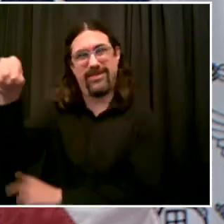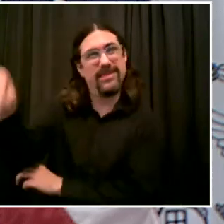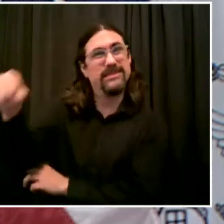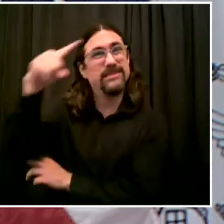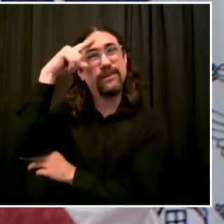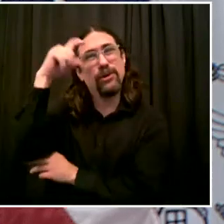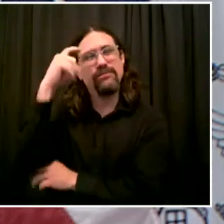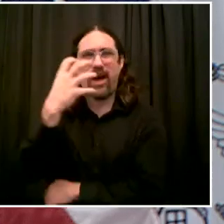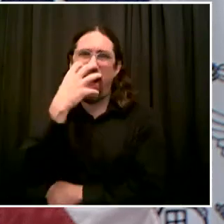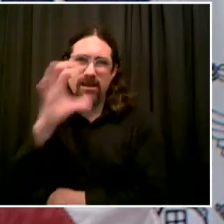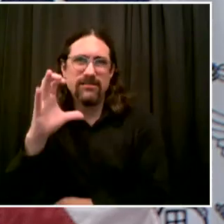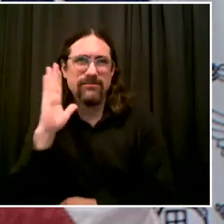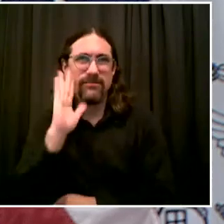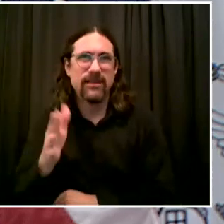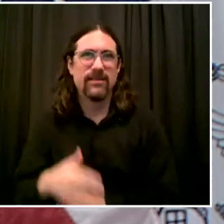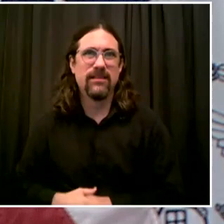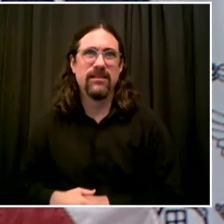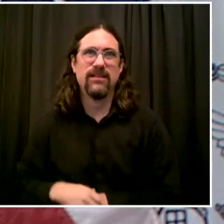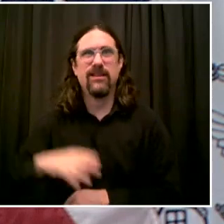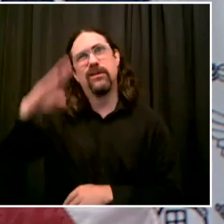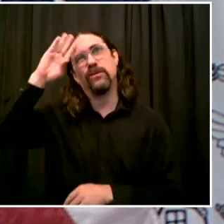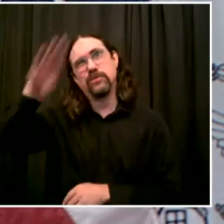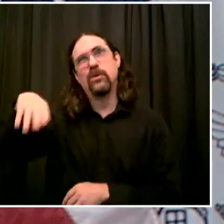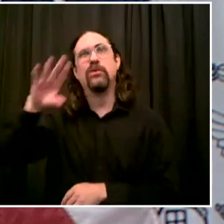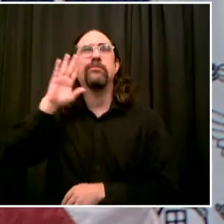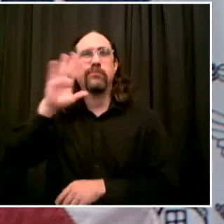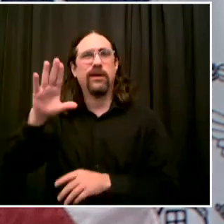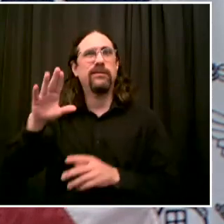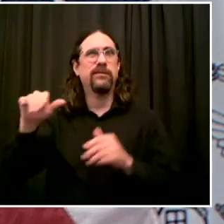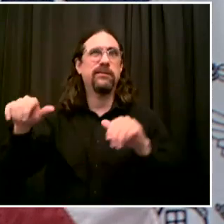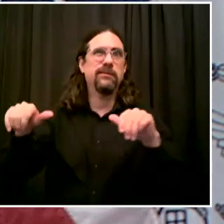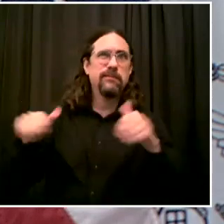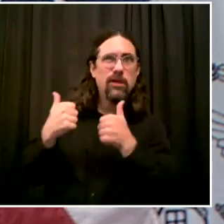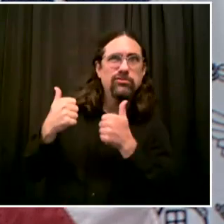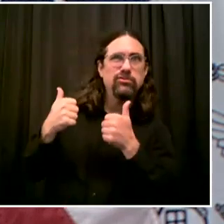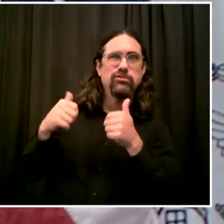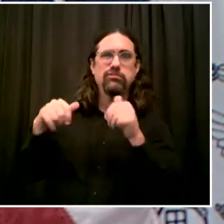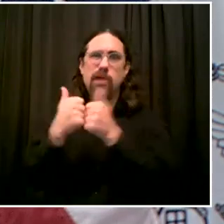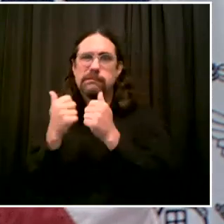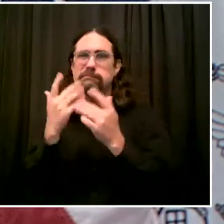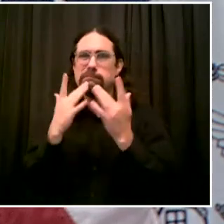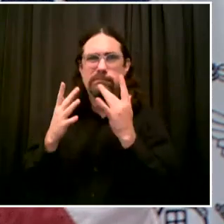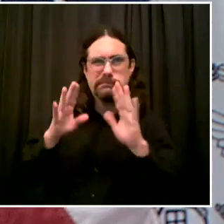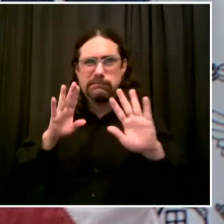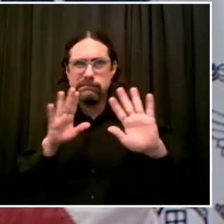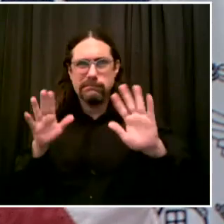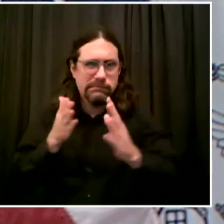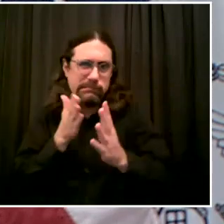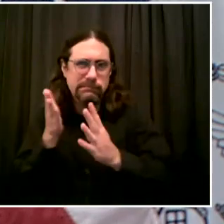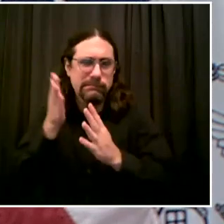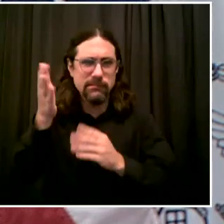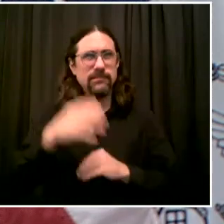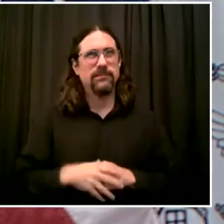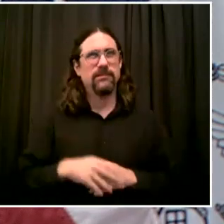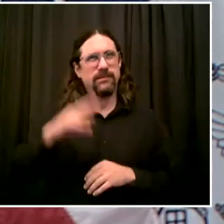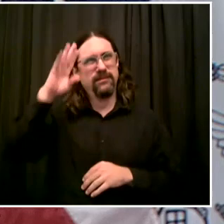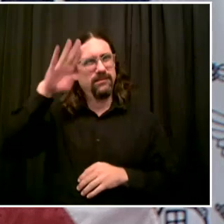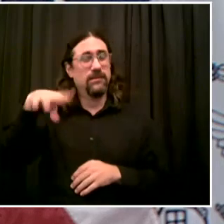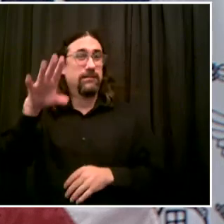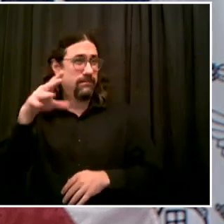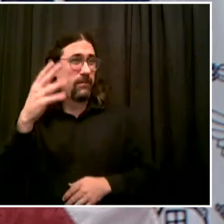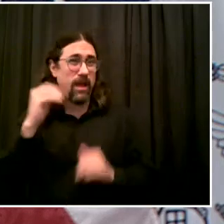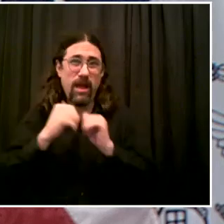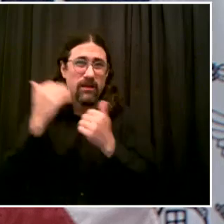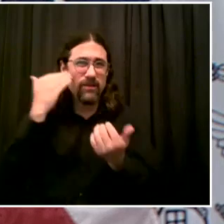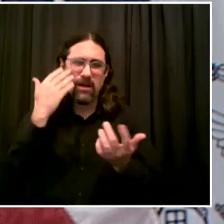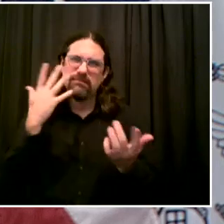we experienced last year was a really intense summer, and we know because of the projections we've received already from the